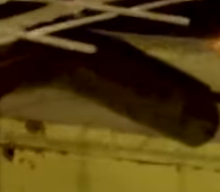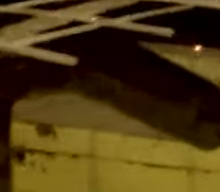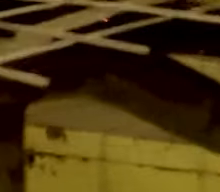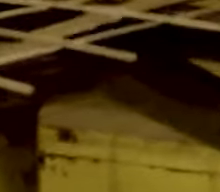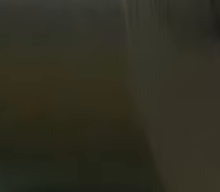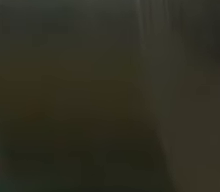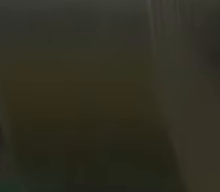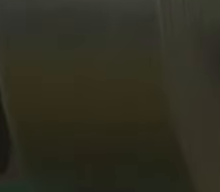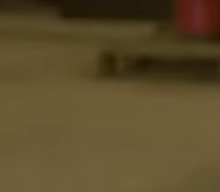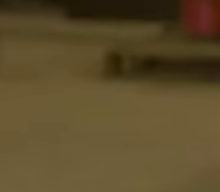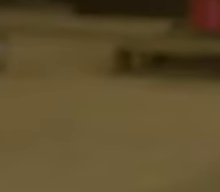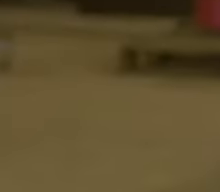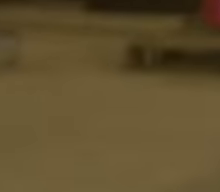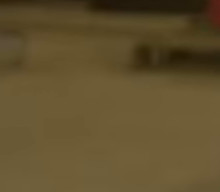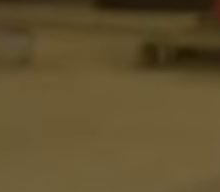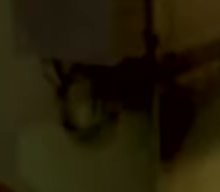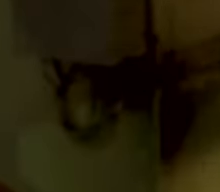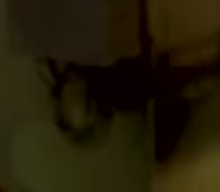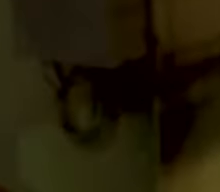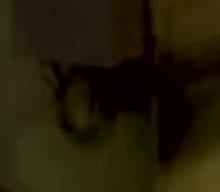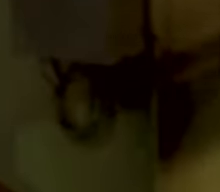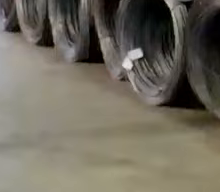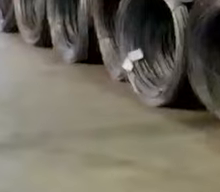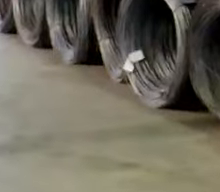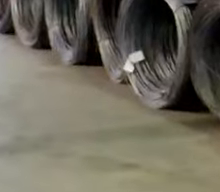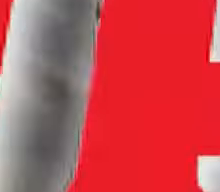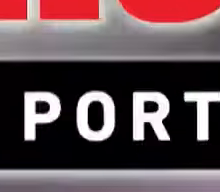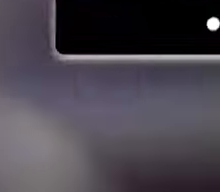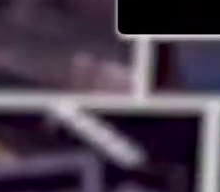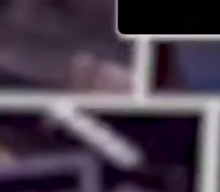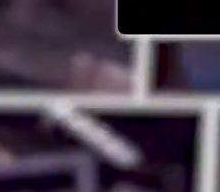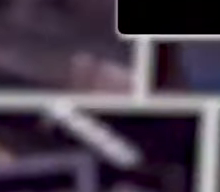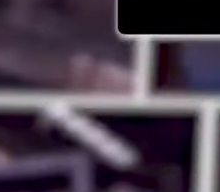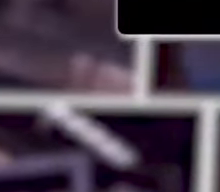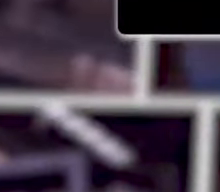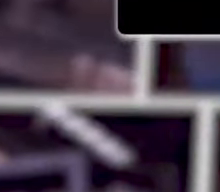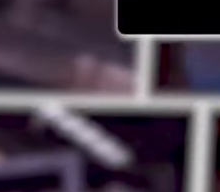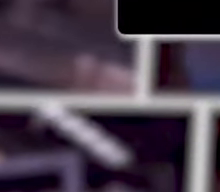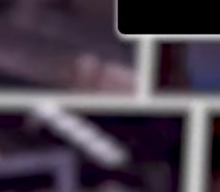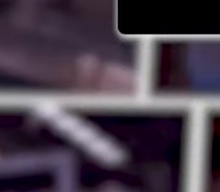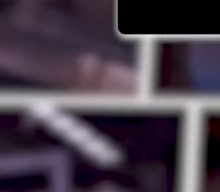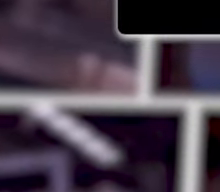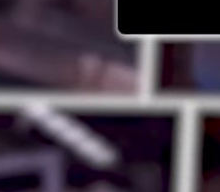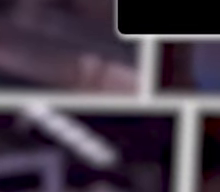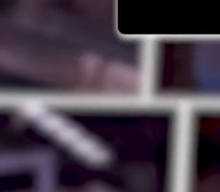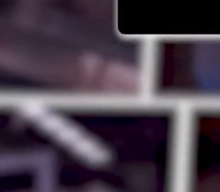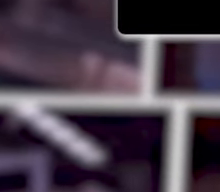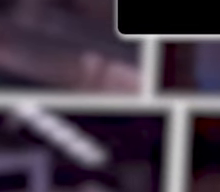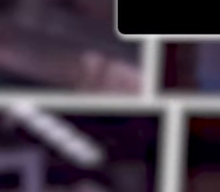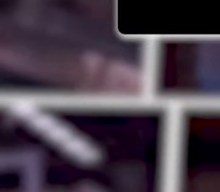your requirements. Products available exclusively at Bagwan Singh's Port of Spain and Chaguanas.